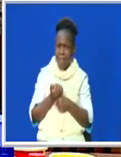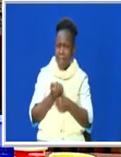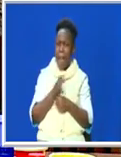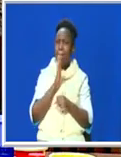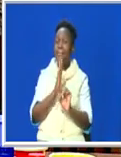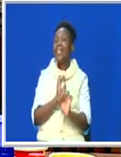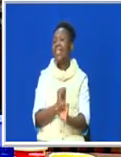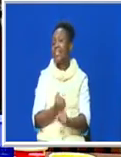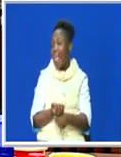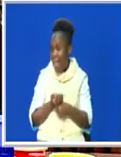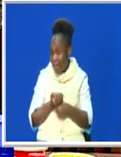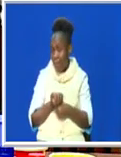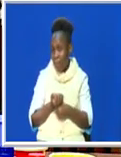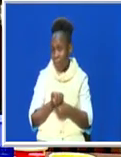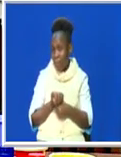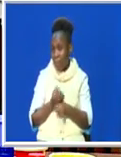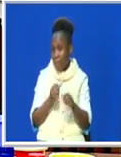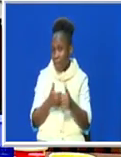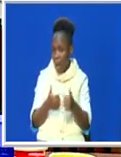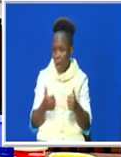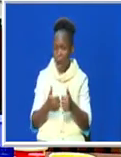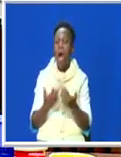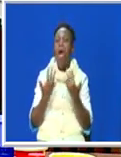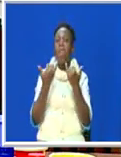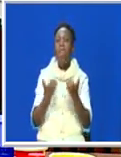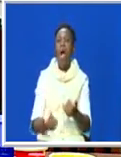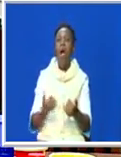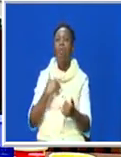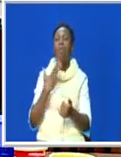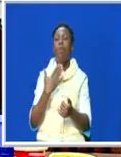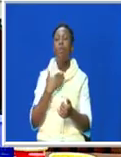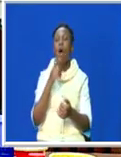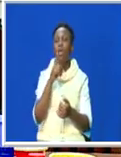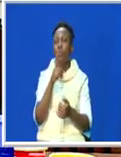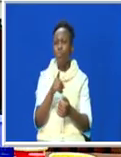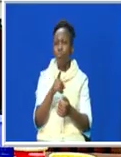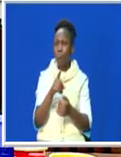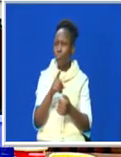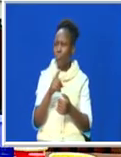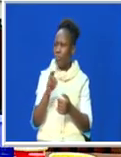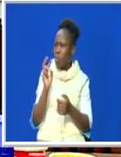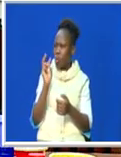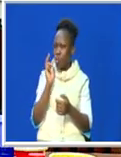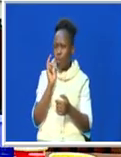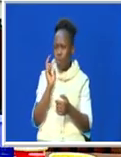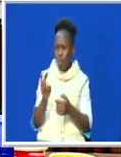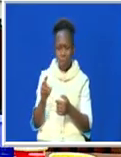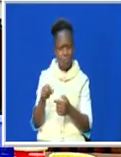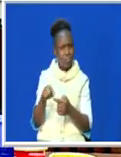COVID-19. Now, I want you to look around you.